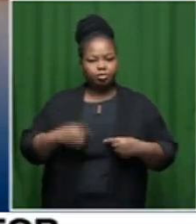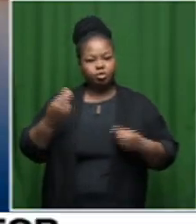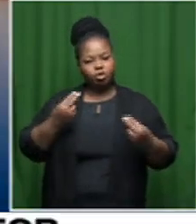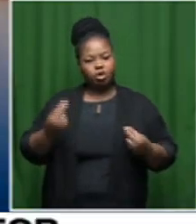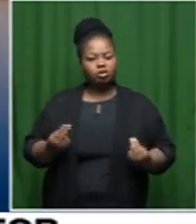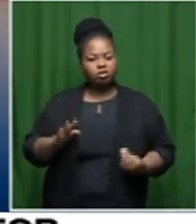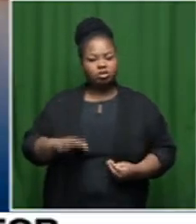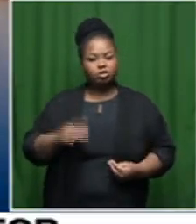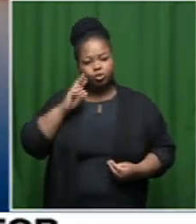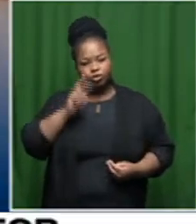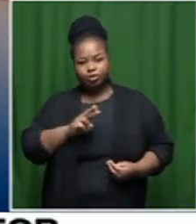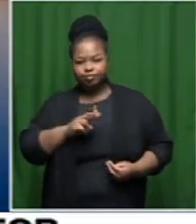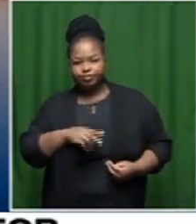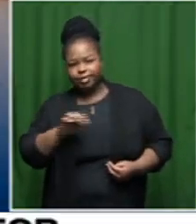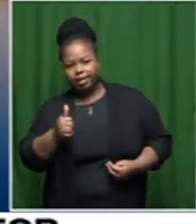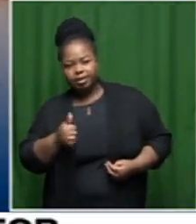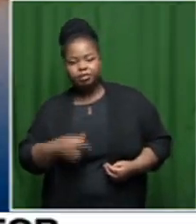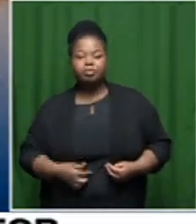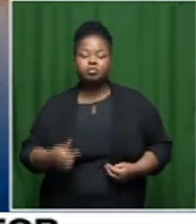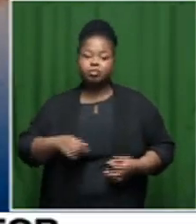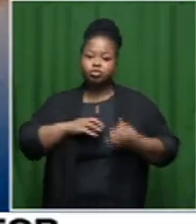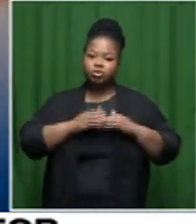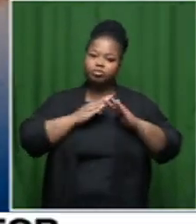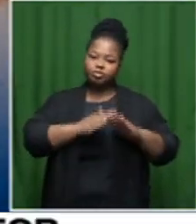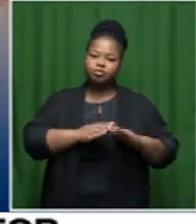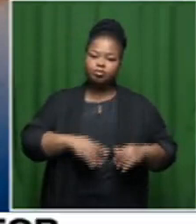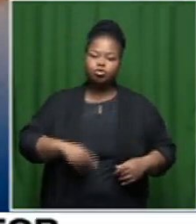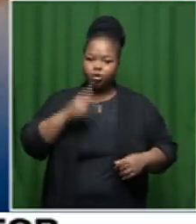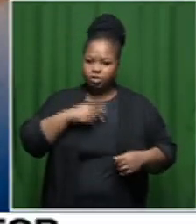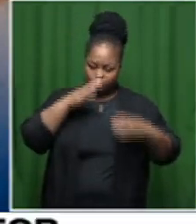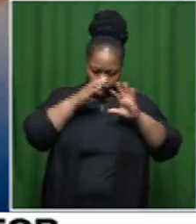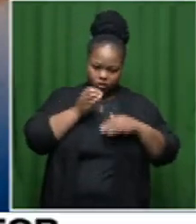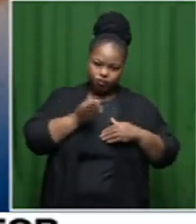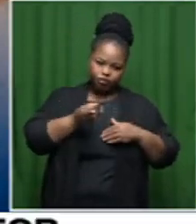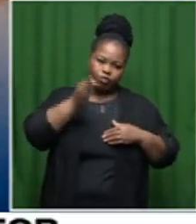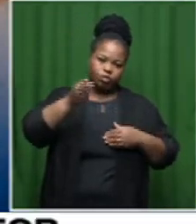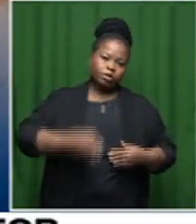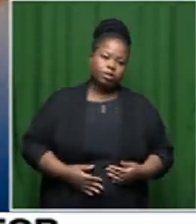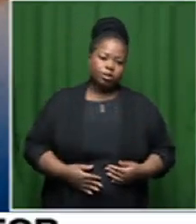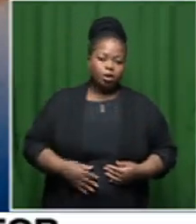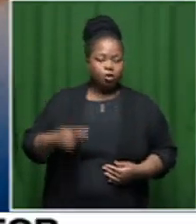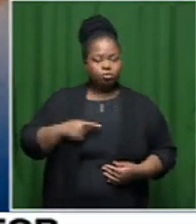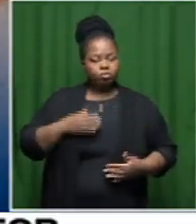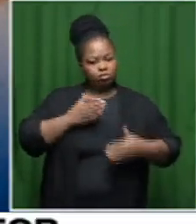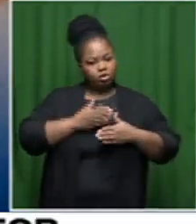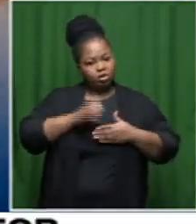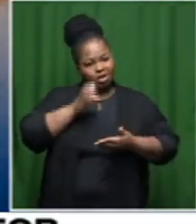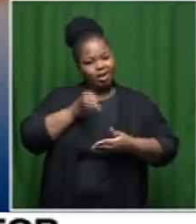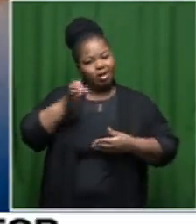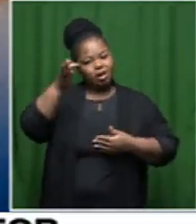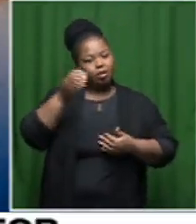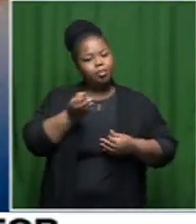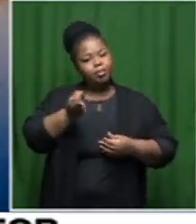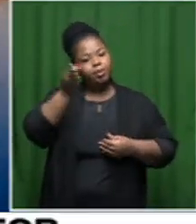art career. You're only going to look at the next sale. And what I'm trying to prevent is look long term. There is a career in this if you